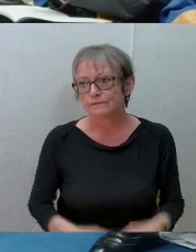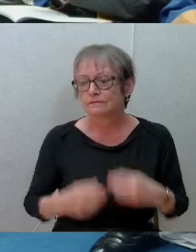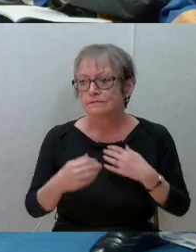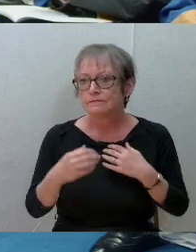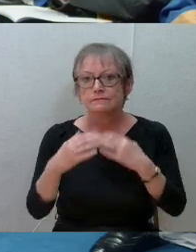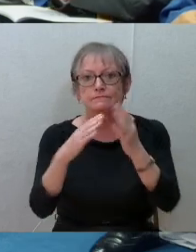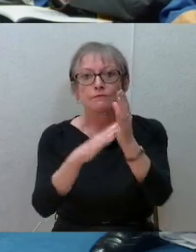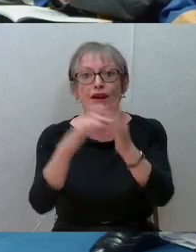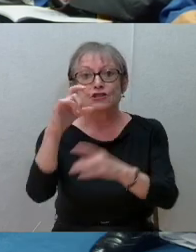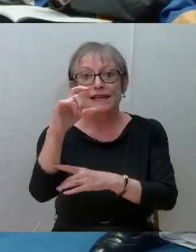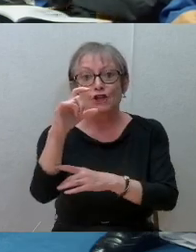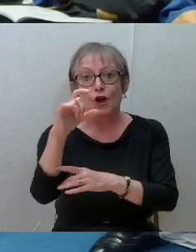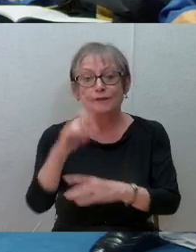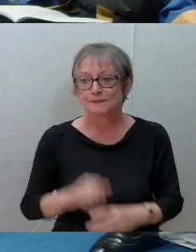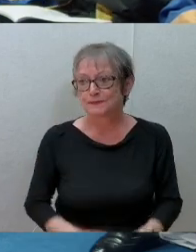Molly Chater.